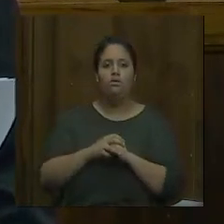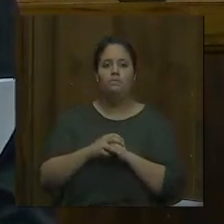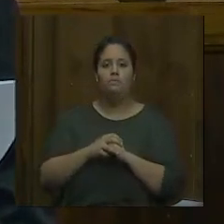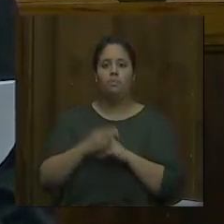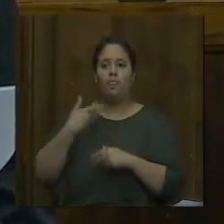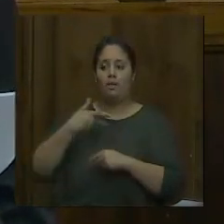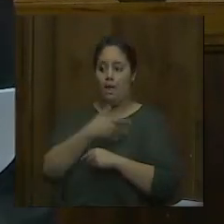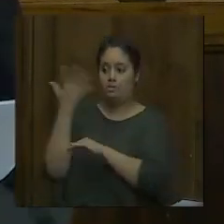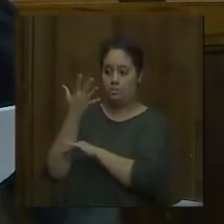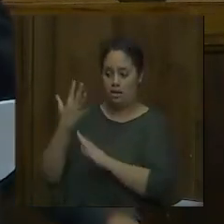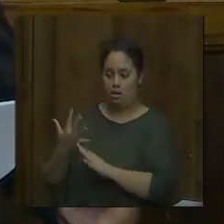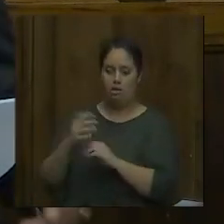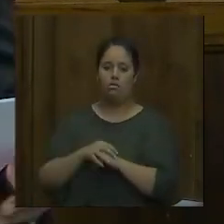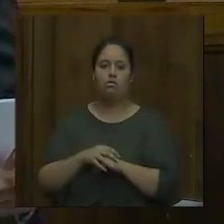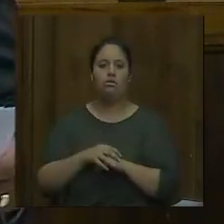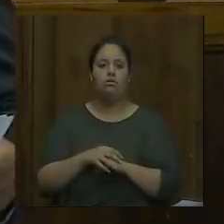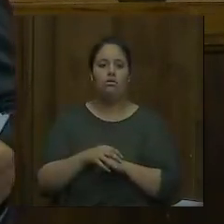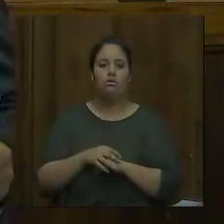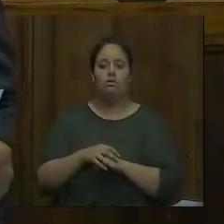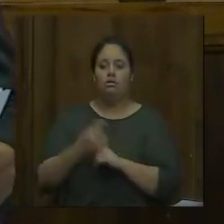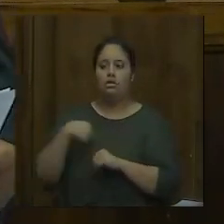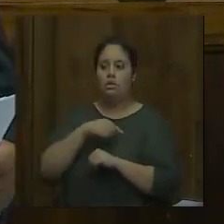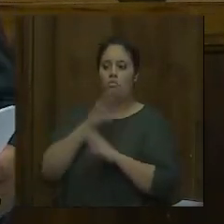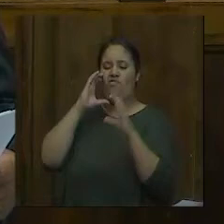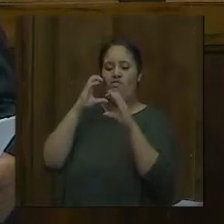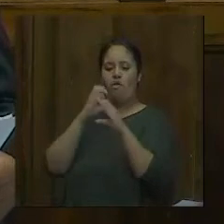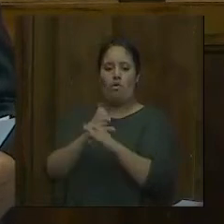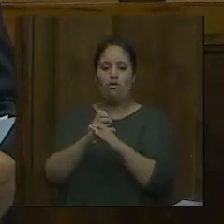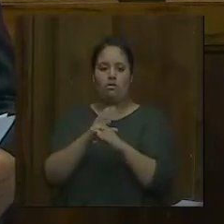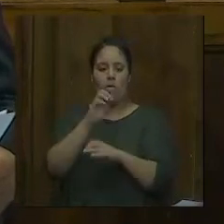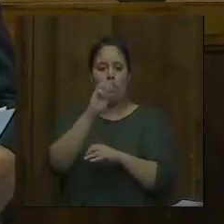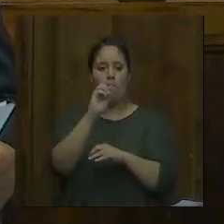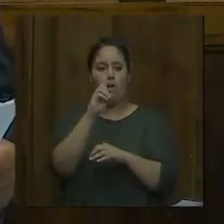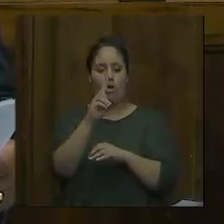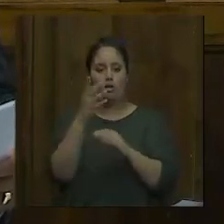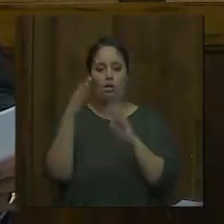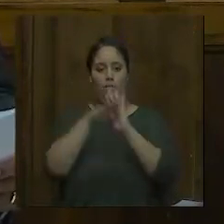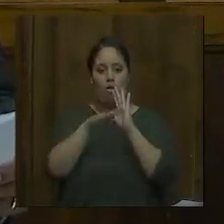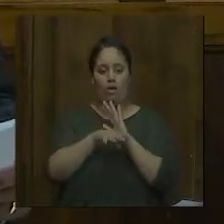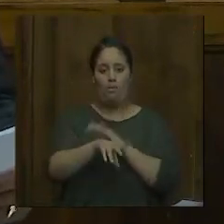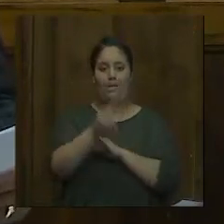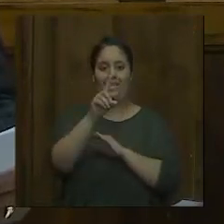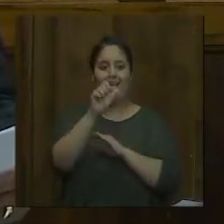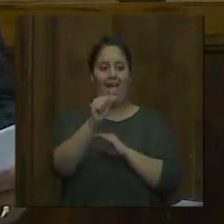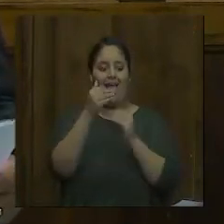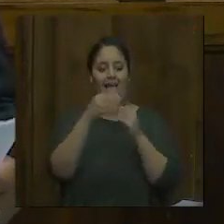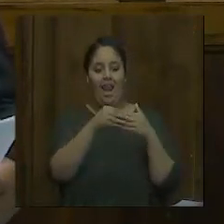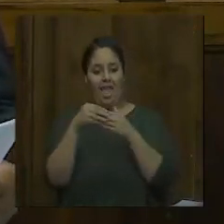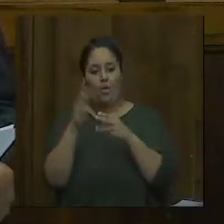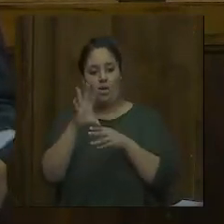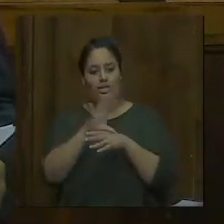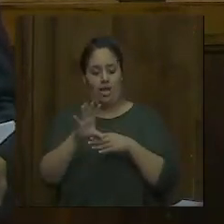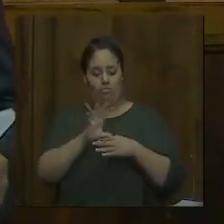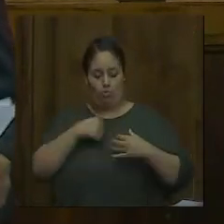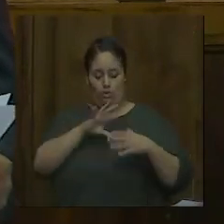Madam Speaker, allow me to focus on the MOT program. The DA-led Western Cape's